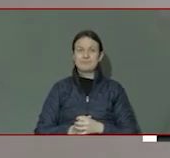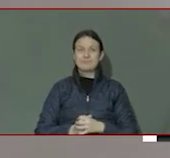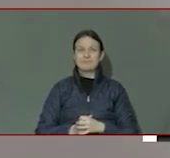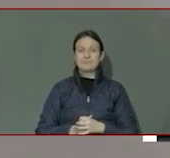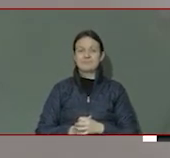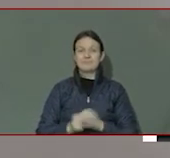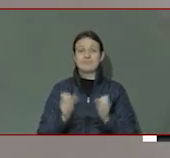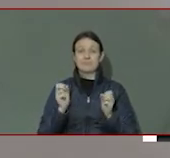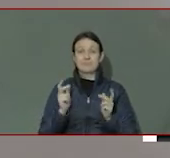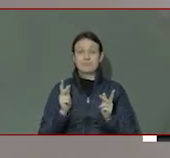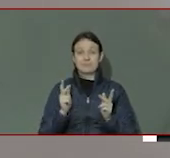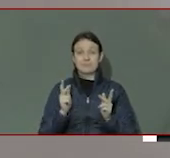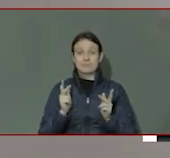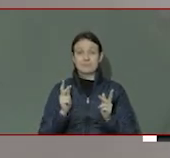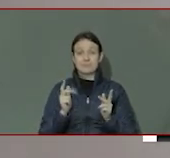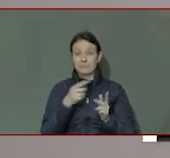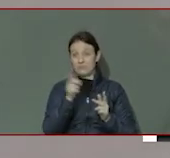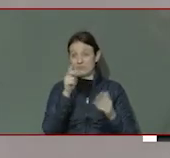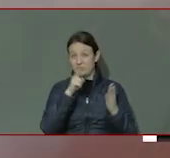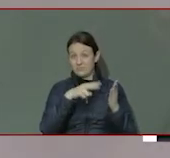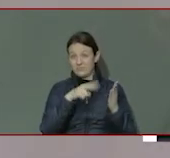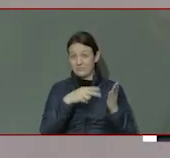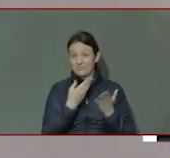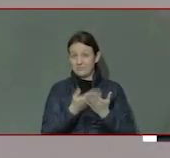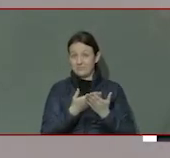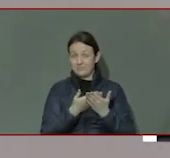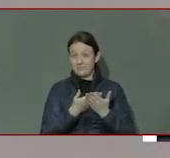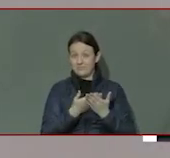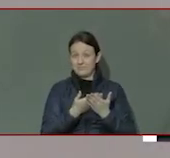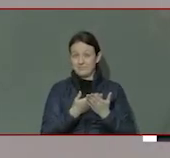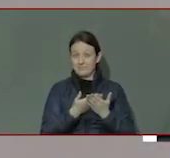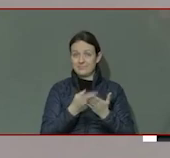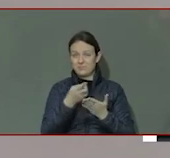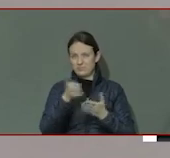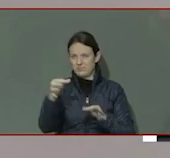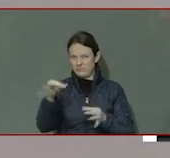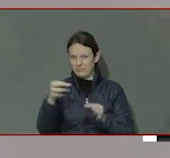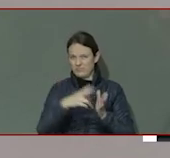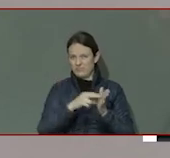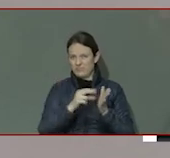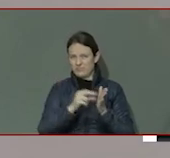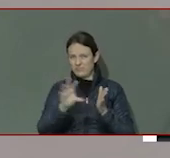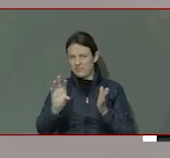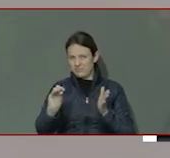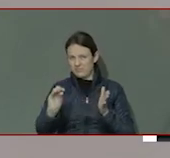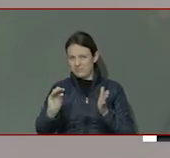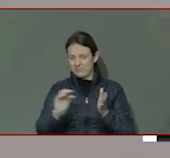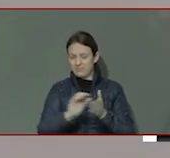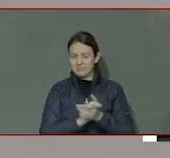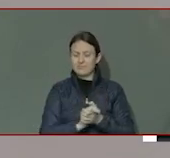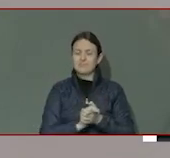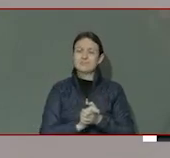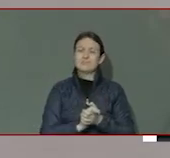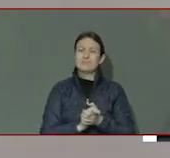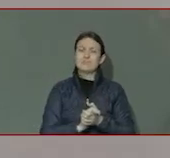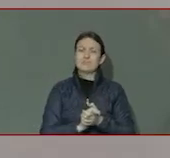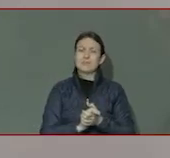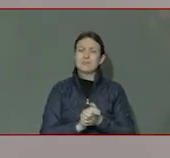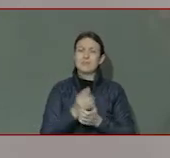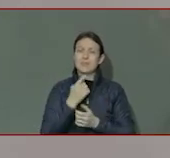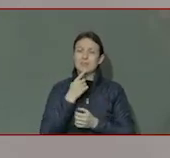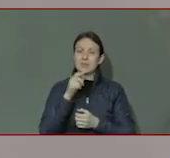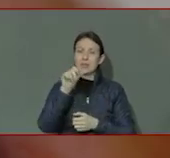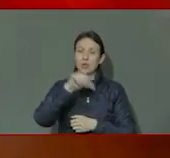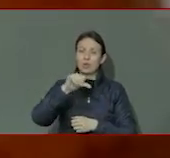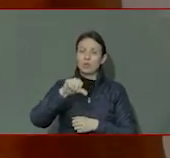Right, people, I think you see it there, you've got the answers there in front of you. Now, what it says there about the